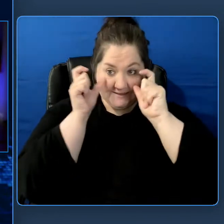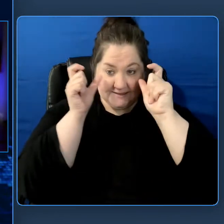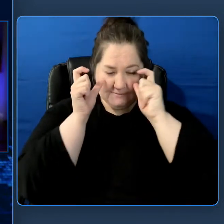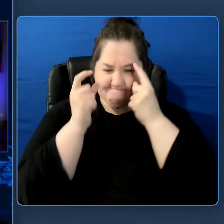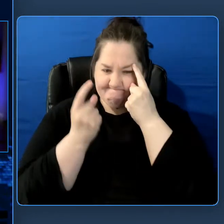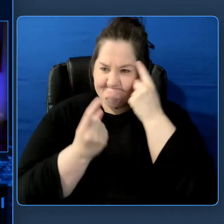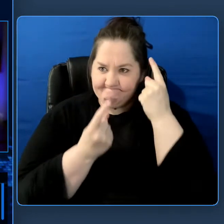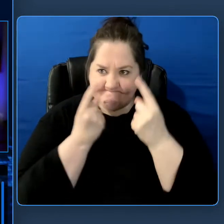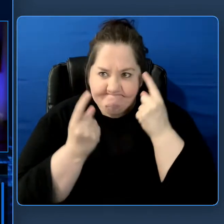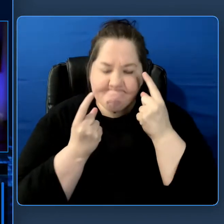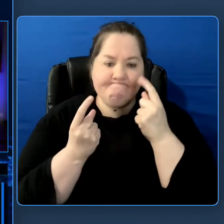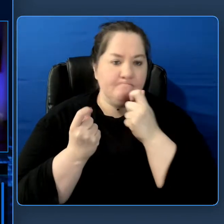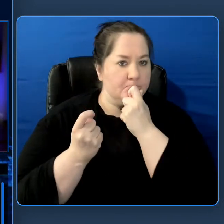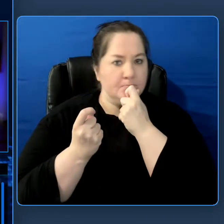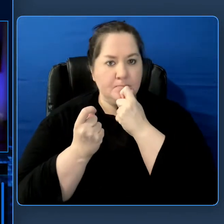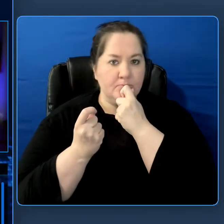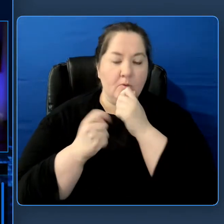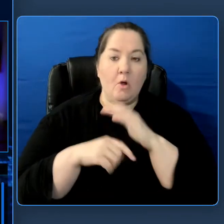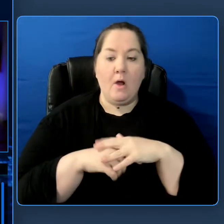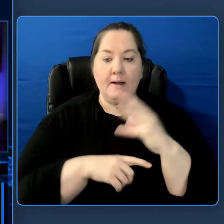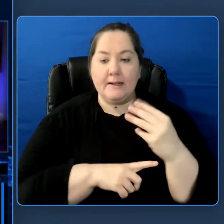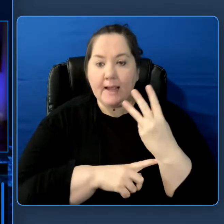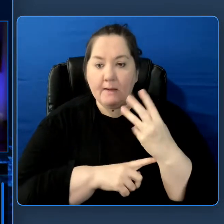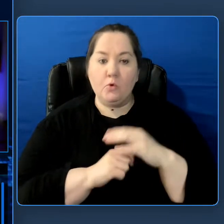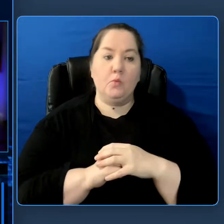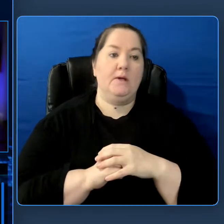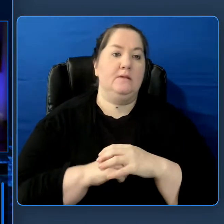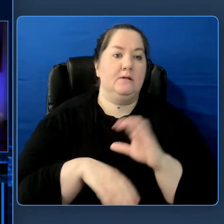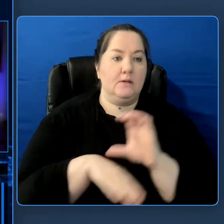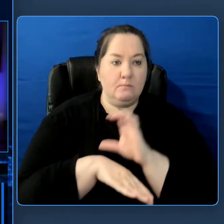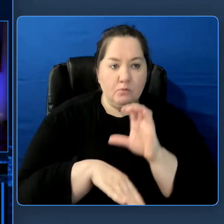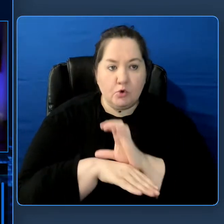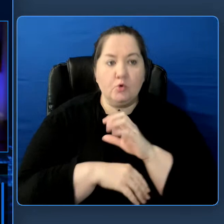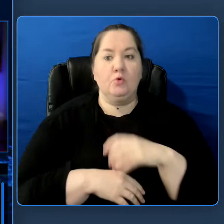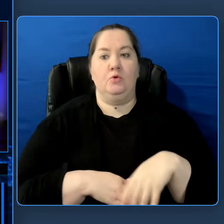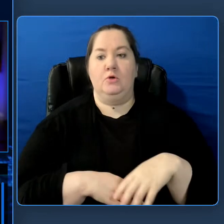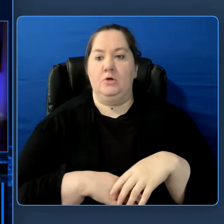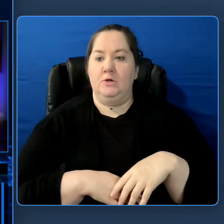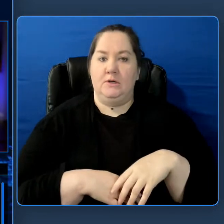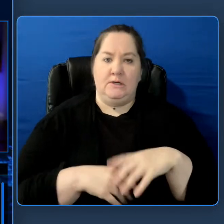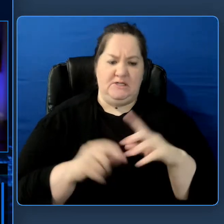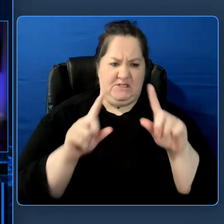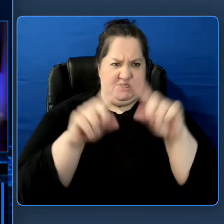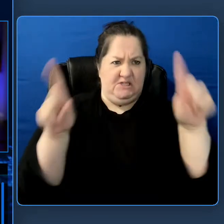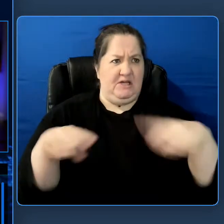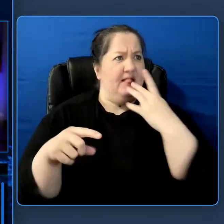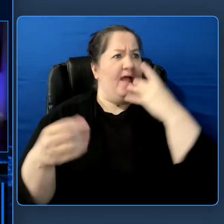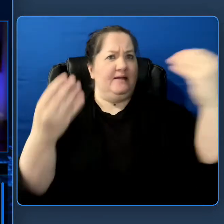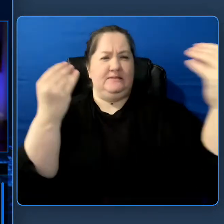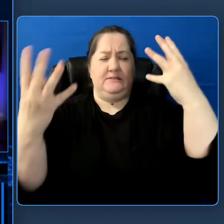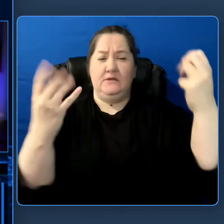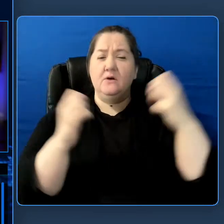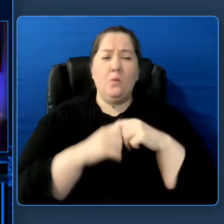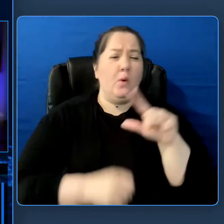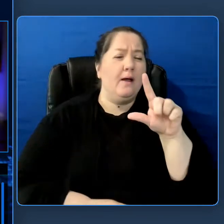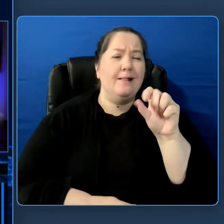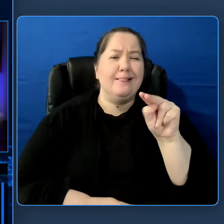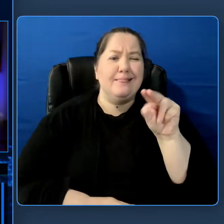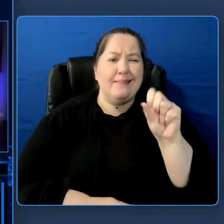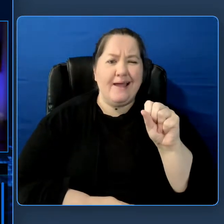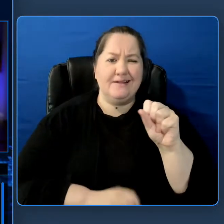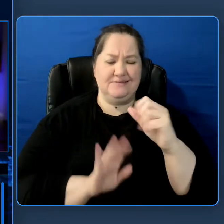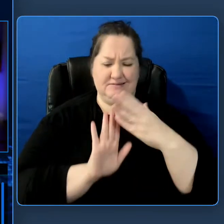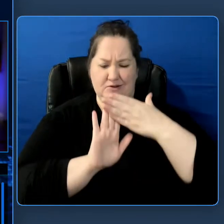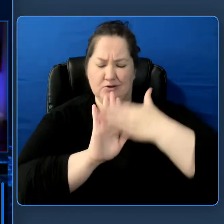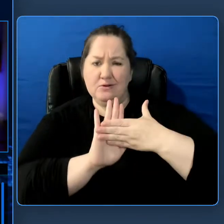want to consider any factors for being on camera. With computer monitors and studio lights in front of me, what lens types and coatings, tint, and